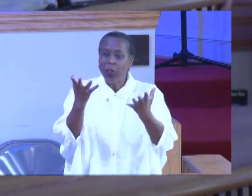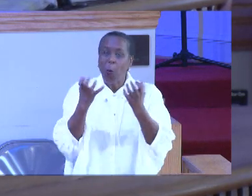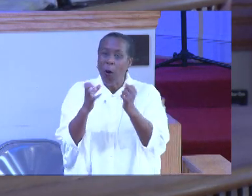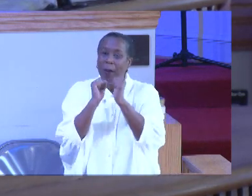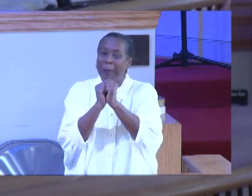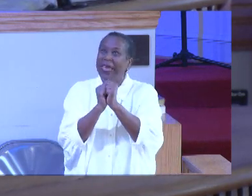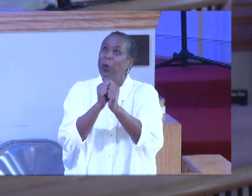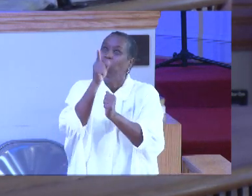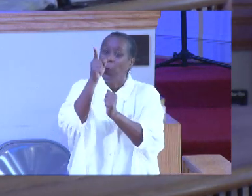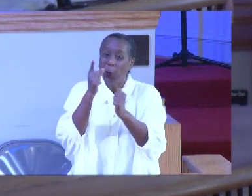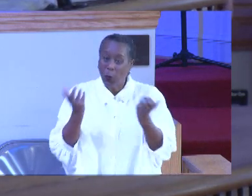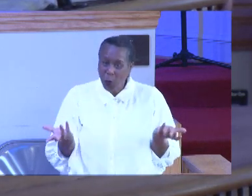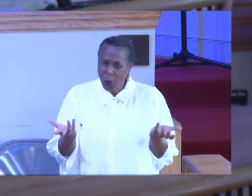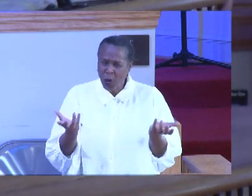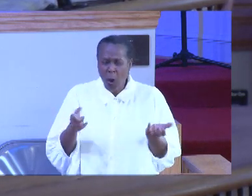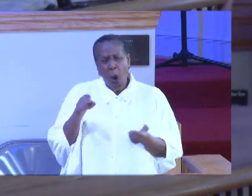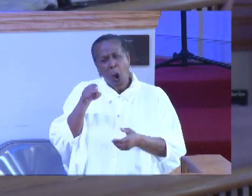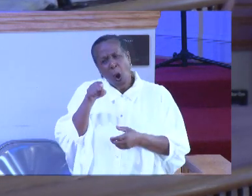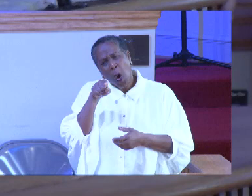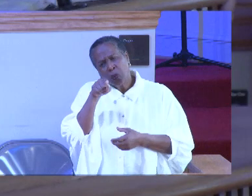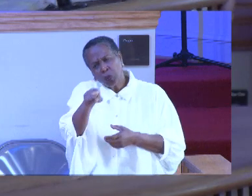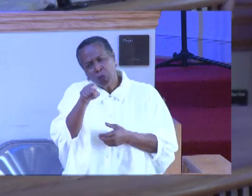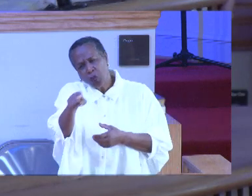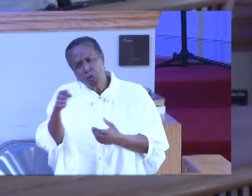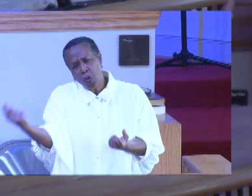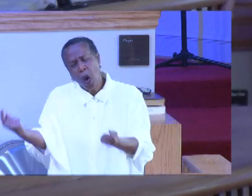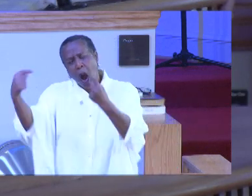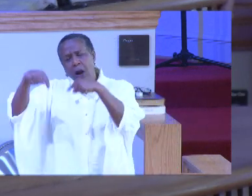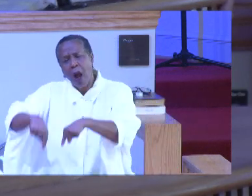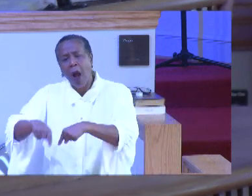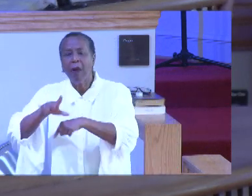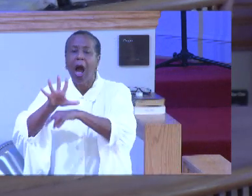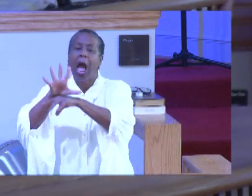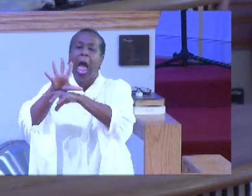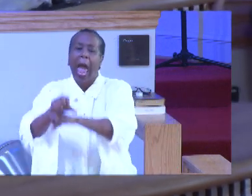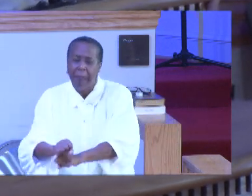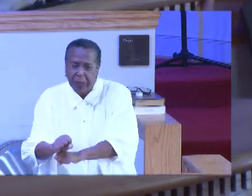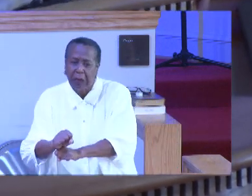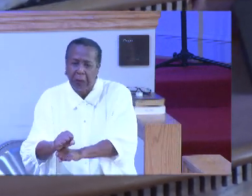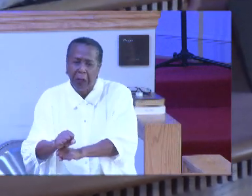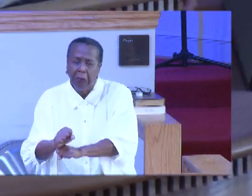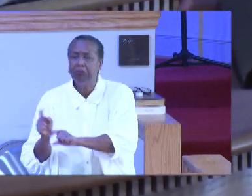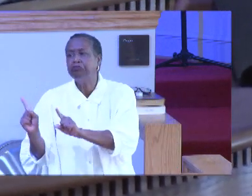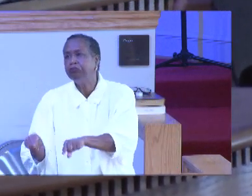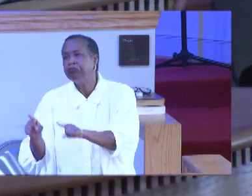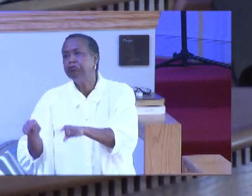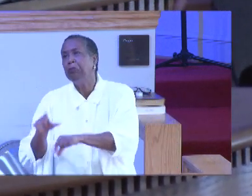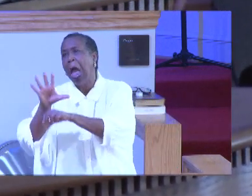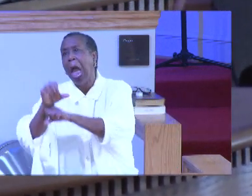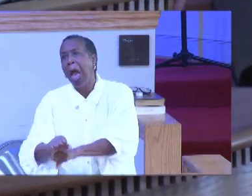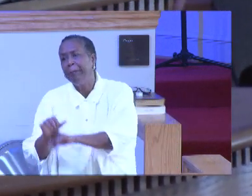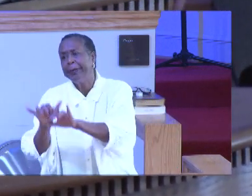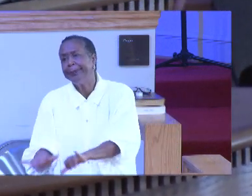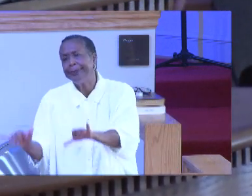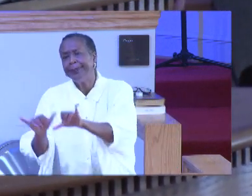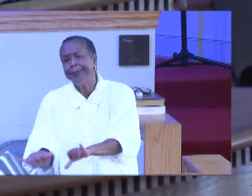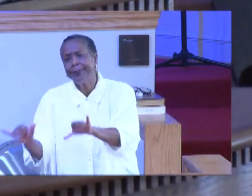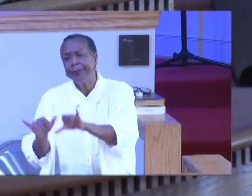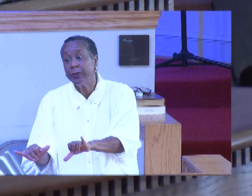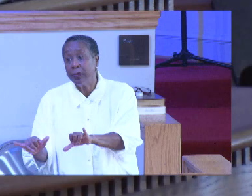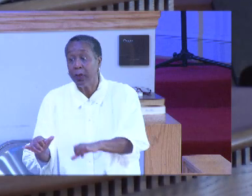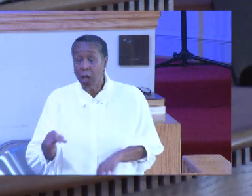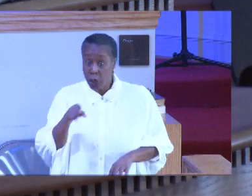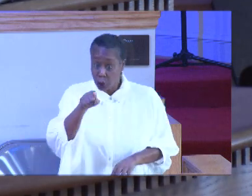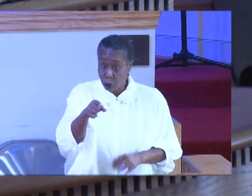you? Or have we come out of mere habit and conditioning? Did